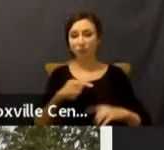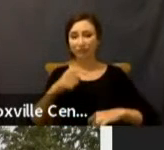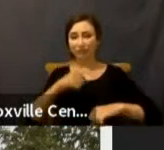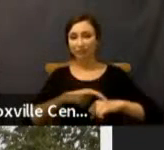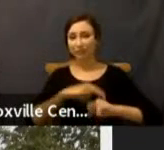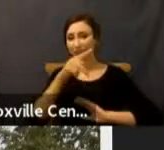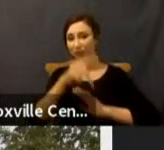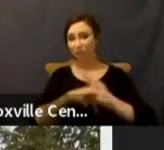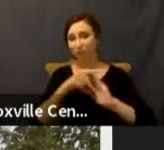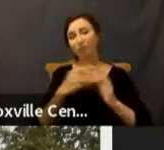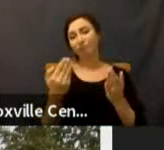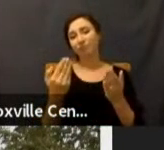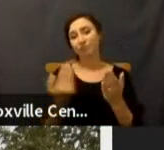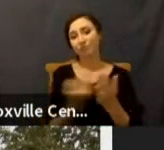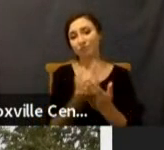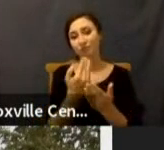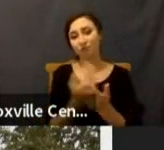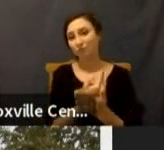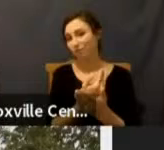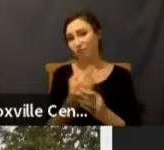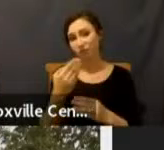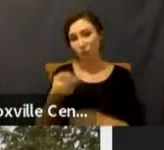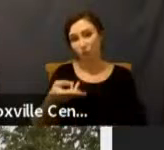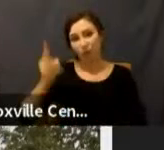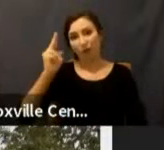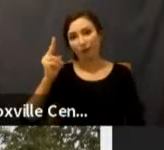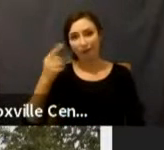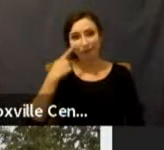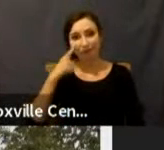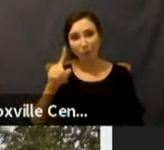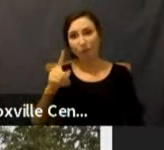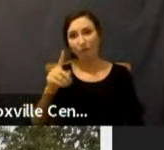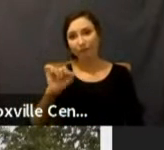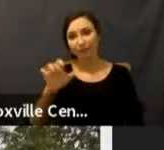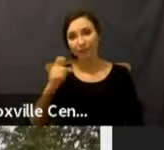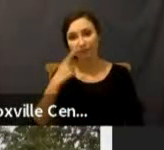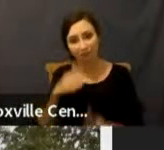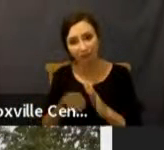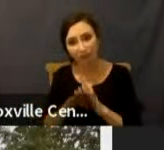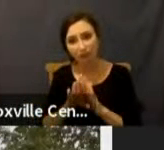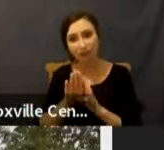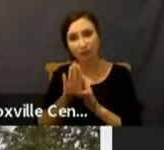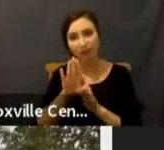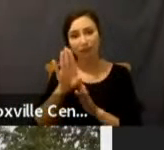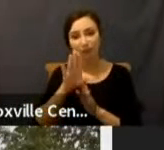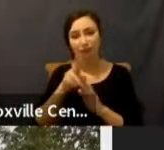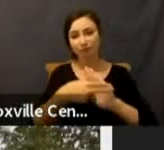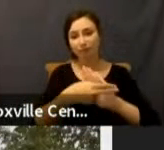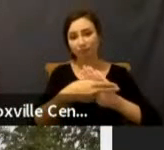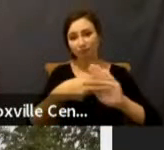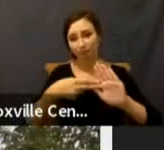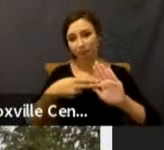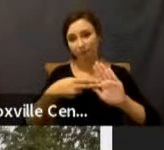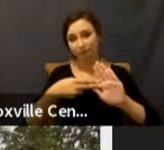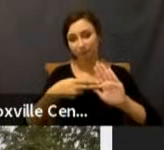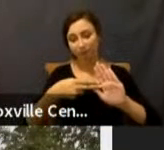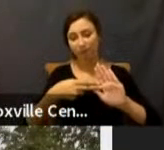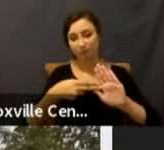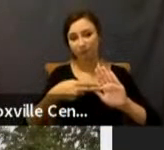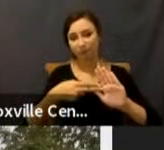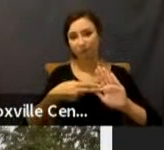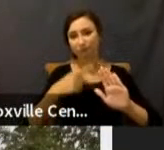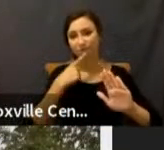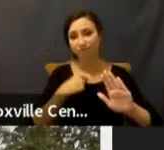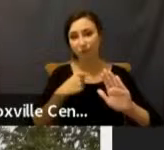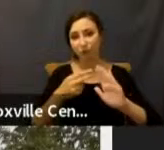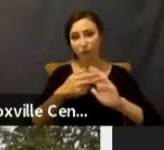record high in case volume, with average number of cases per day trending up. Because of this factor, we are marking this benchmark